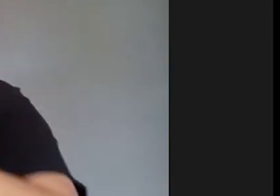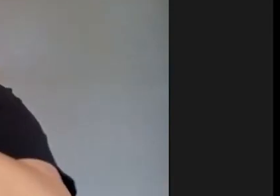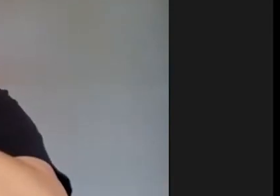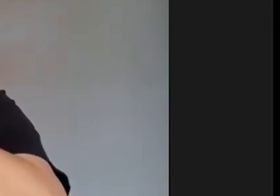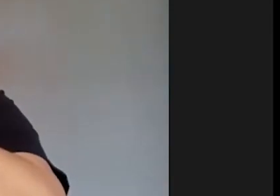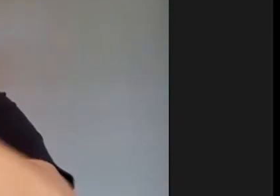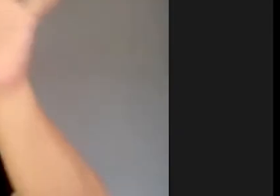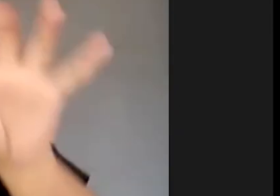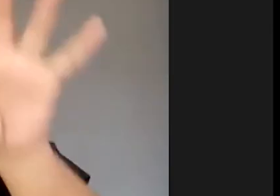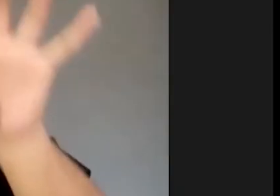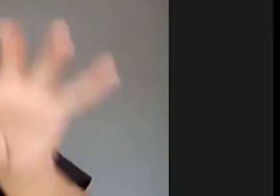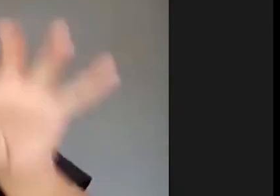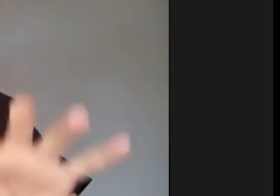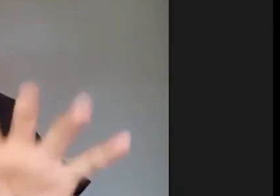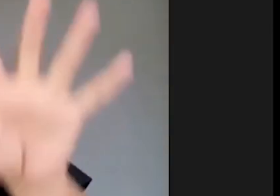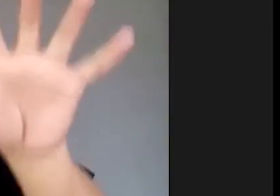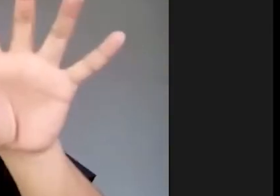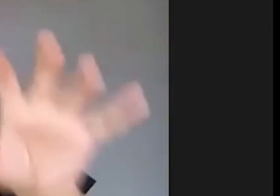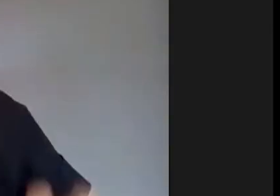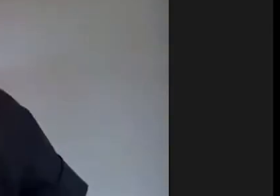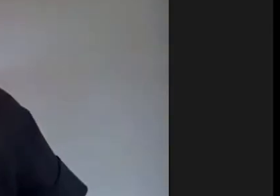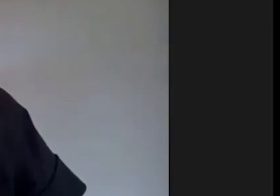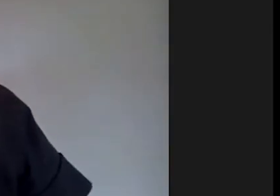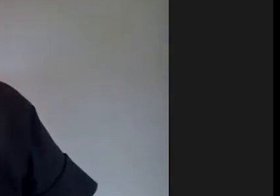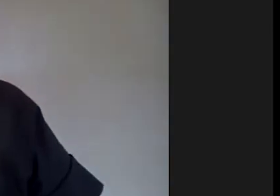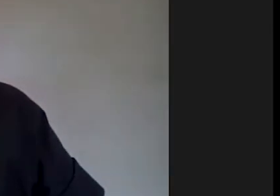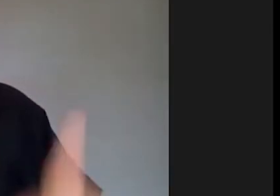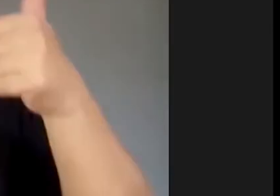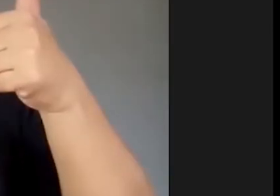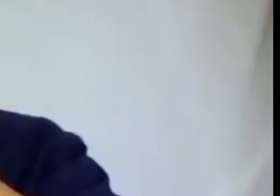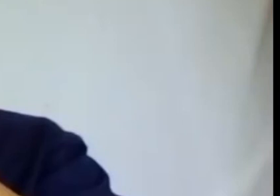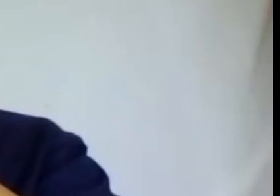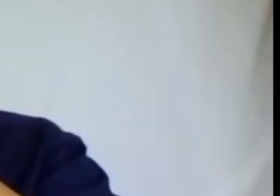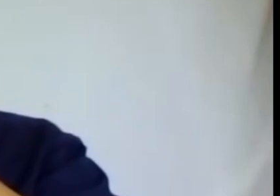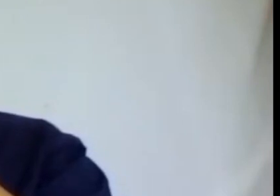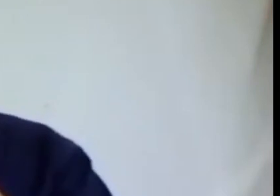I can see you. Okay. We'll just switch.